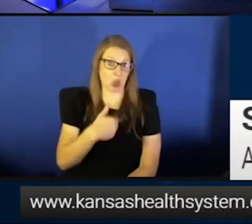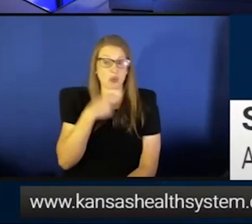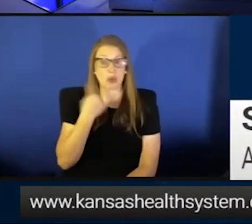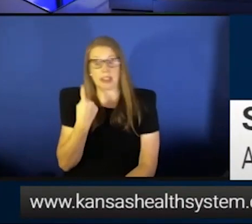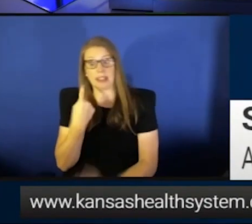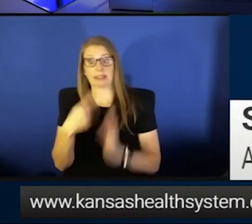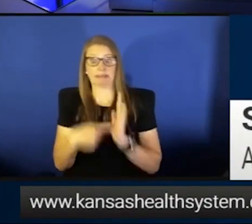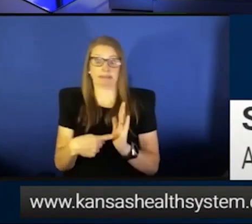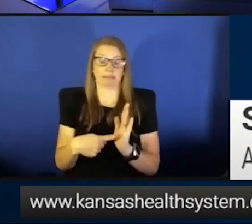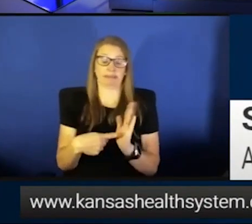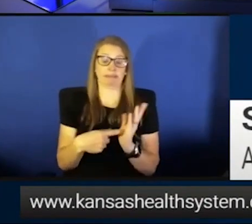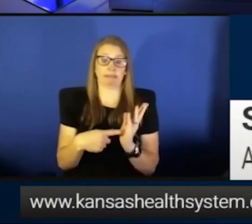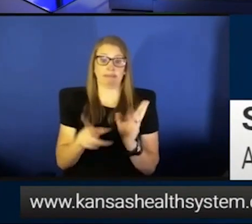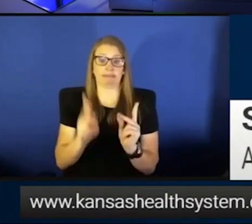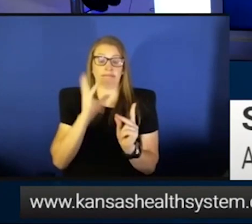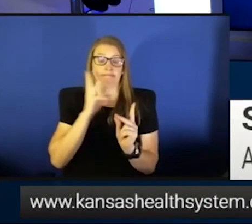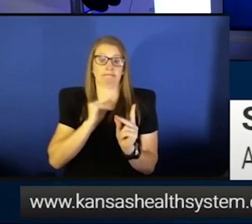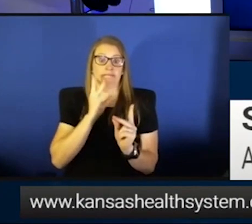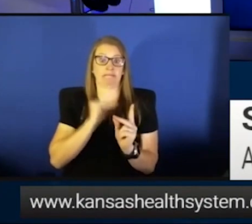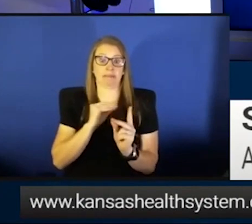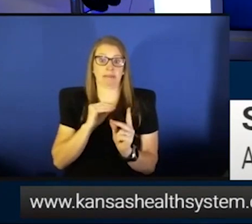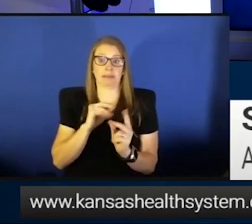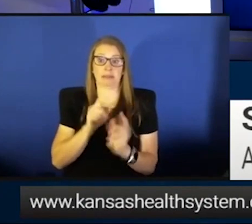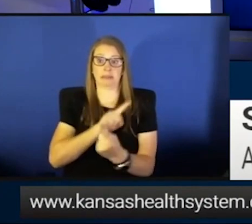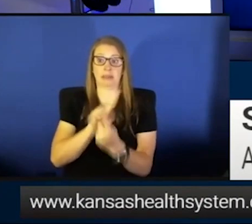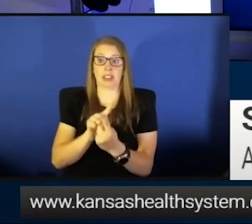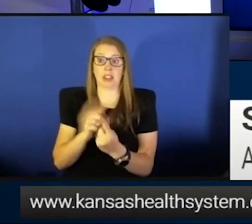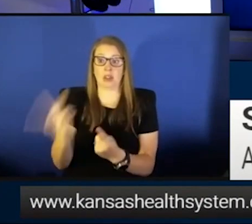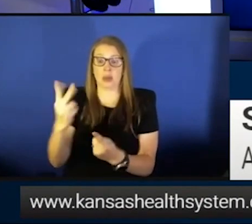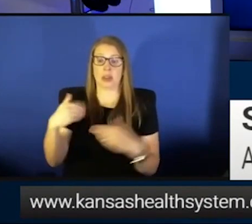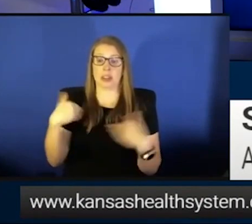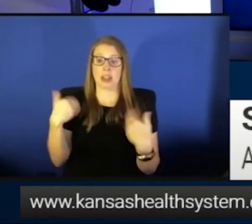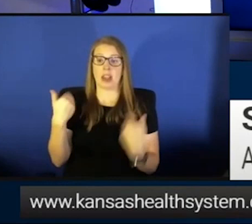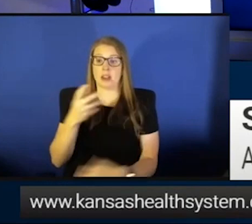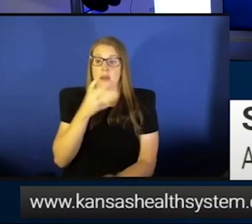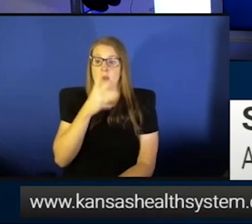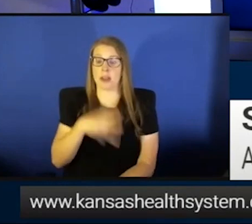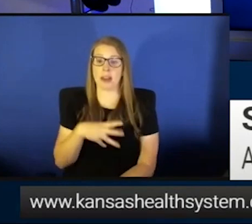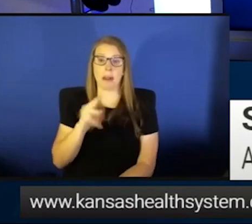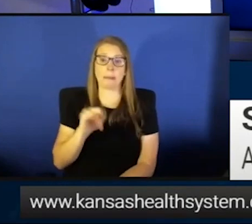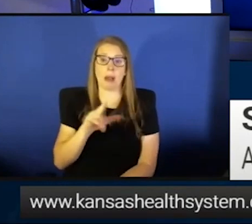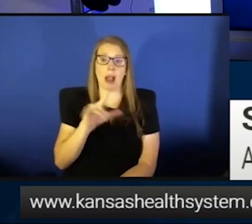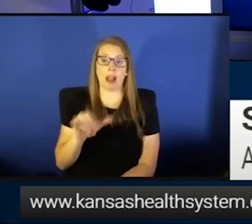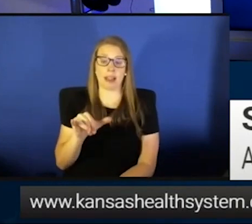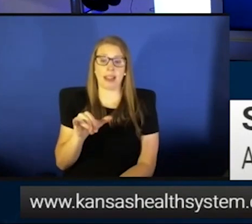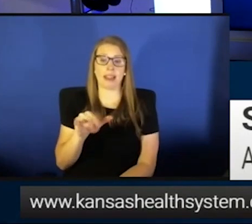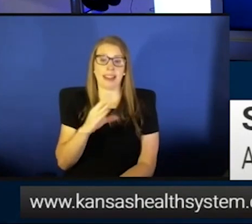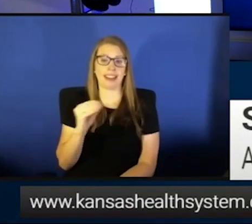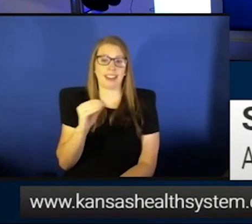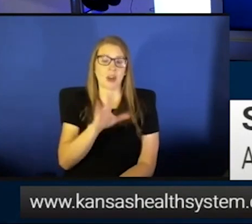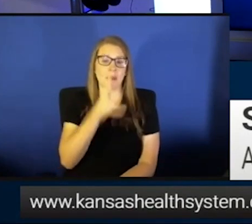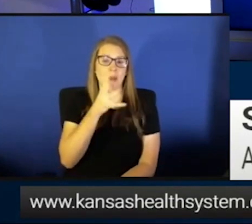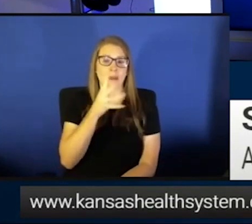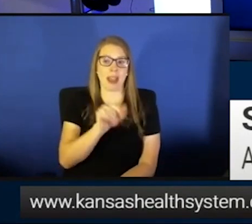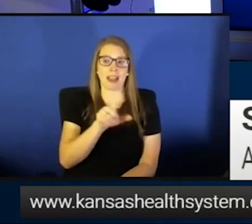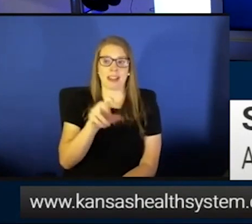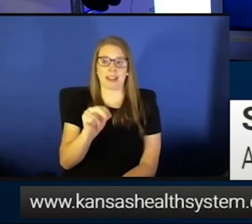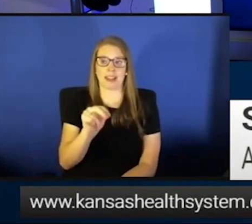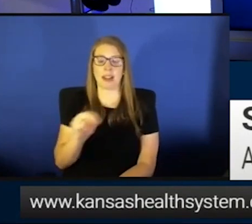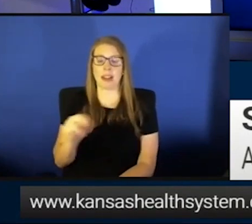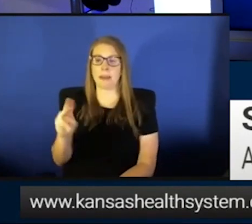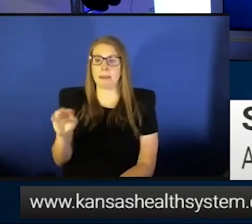symptoms. We are meeting 2 young women, Molly Ogden and her mom Allison, and Madeline Mudd and her mom